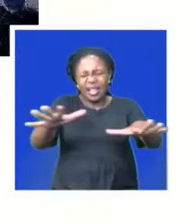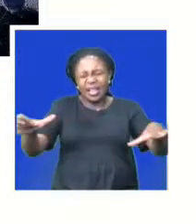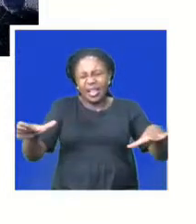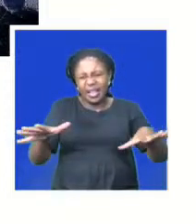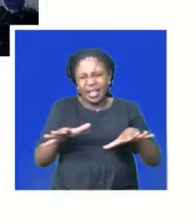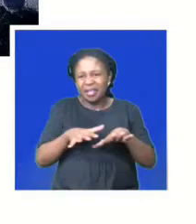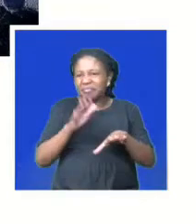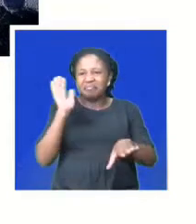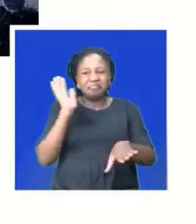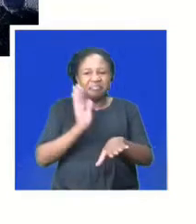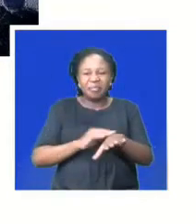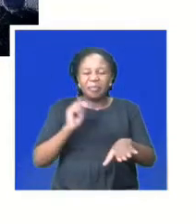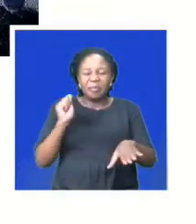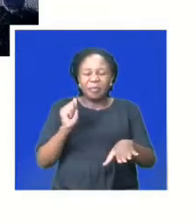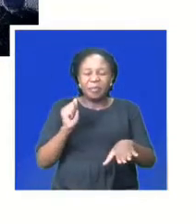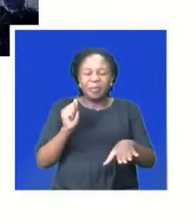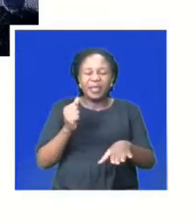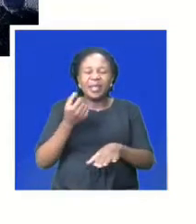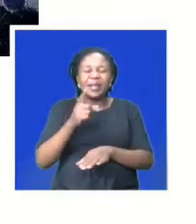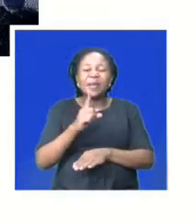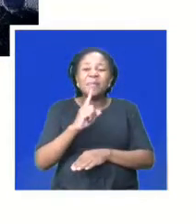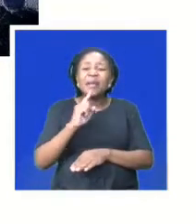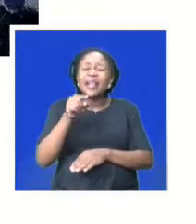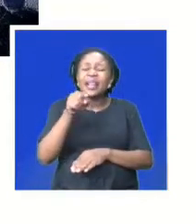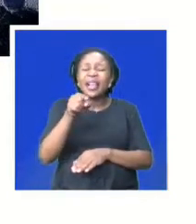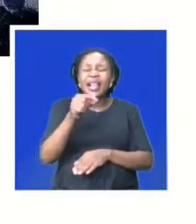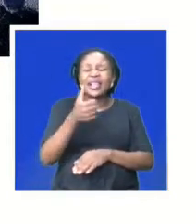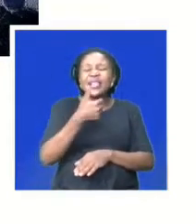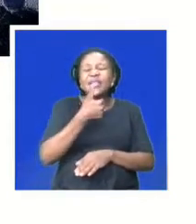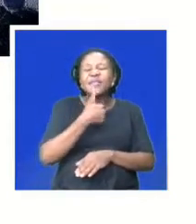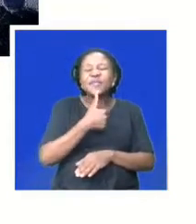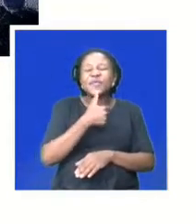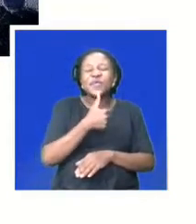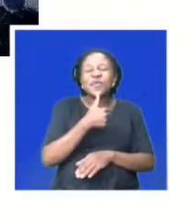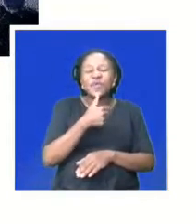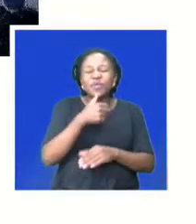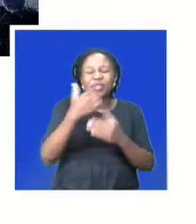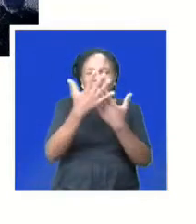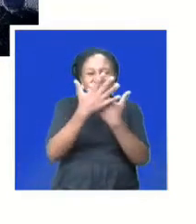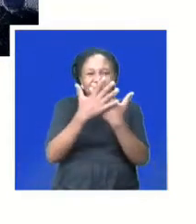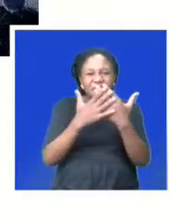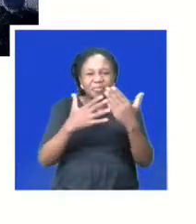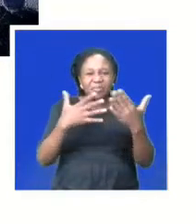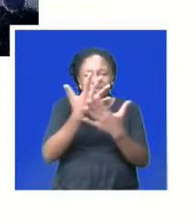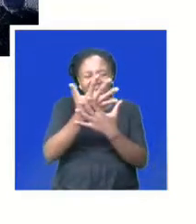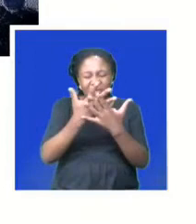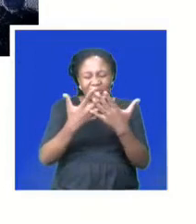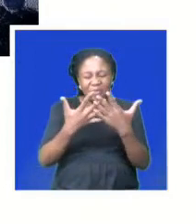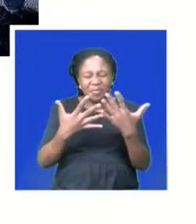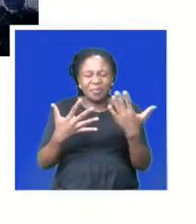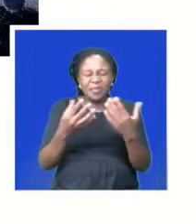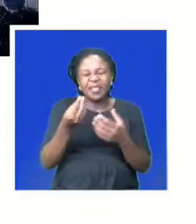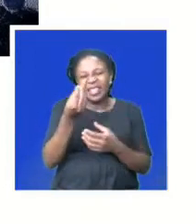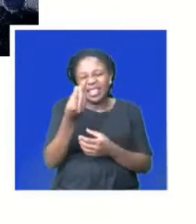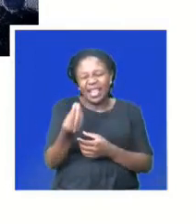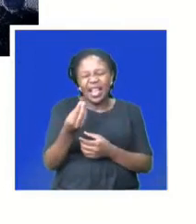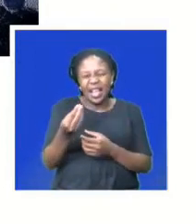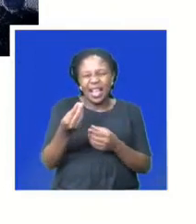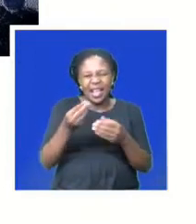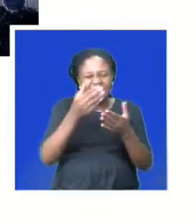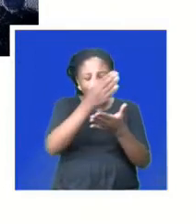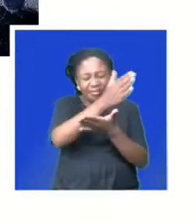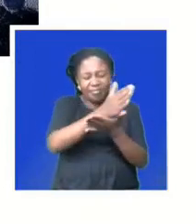are divided by a fence or just a small piece of land. Okay,